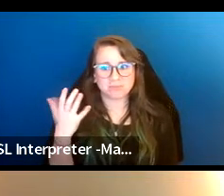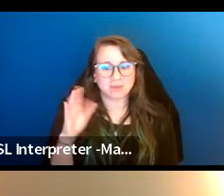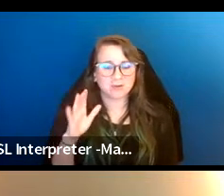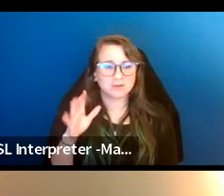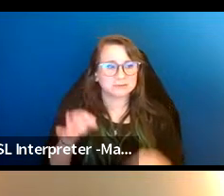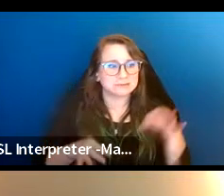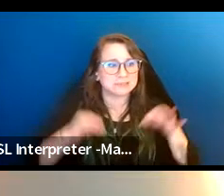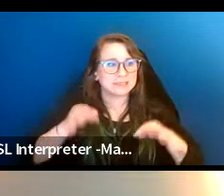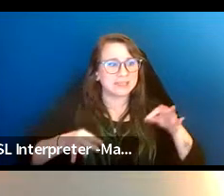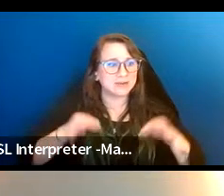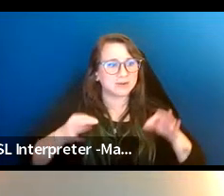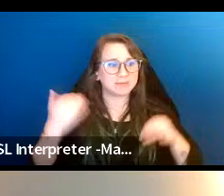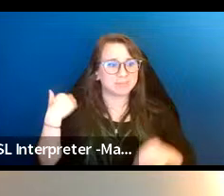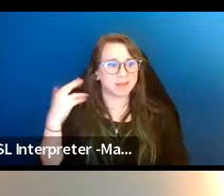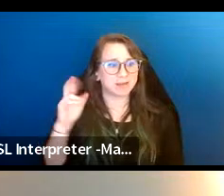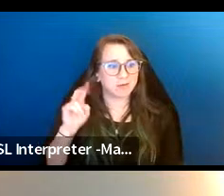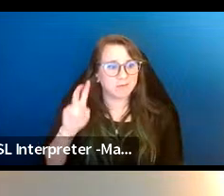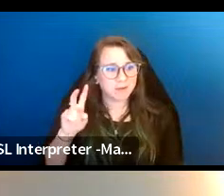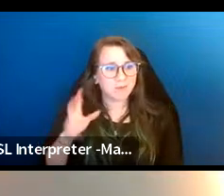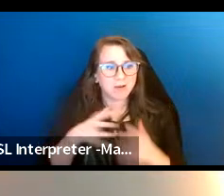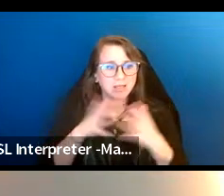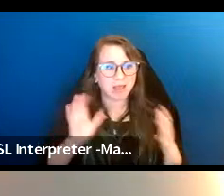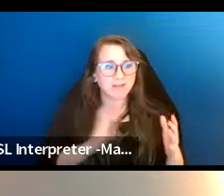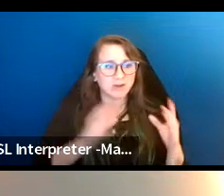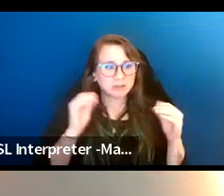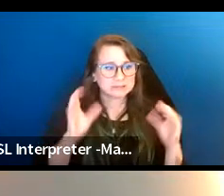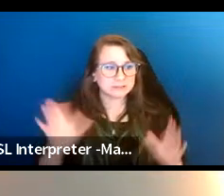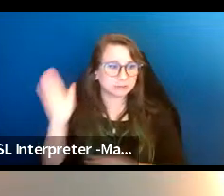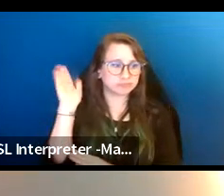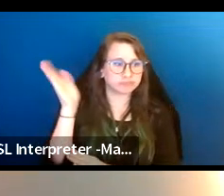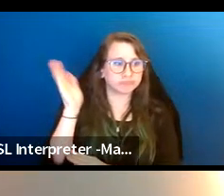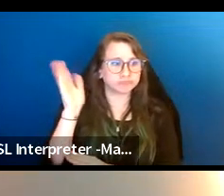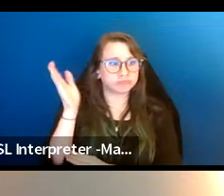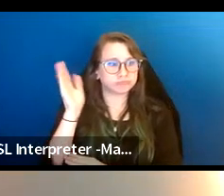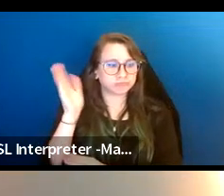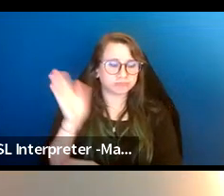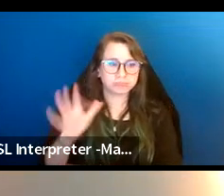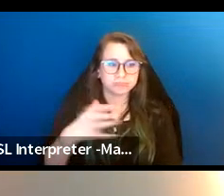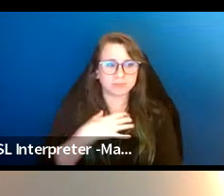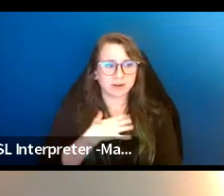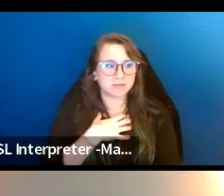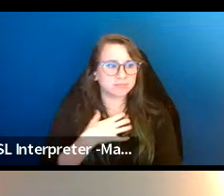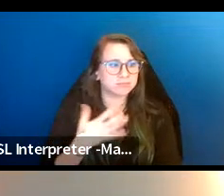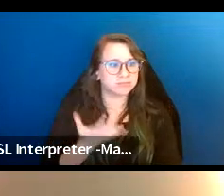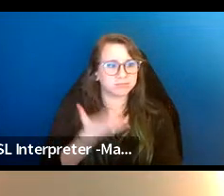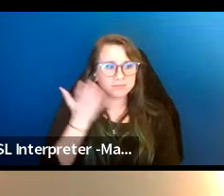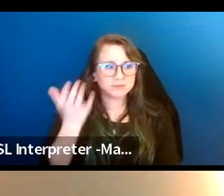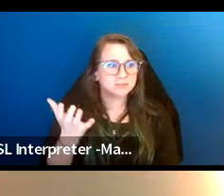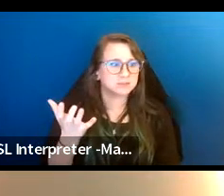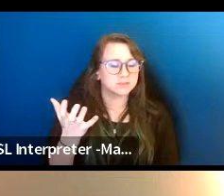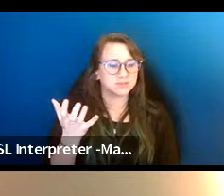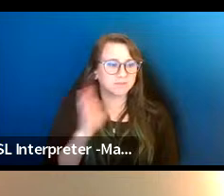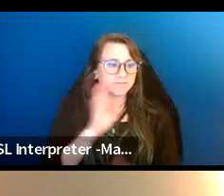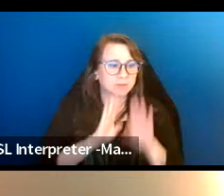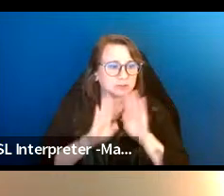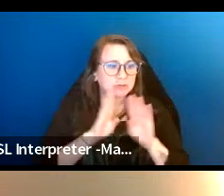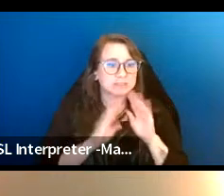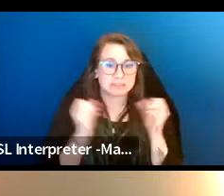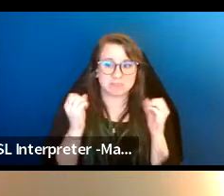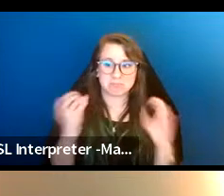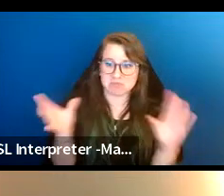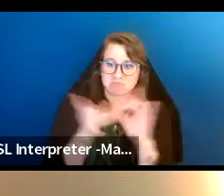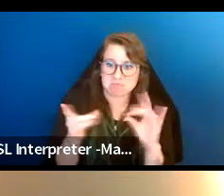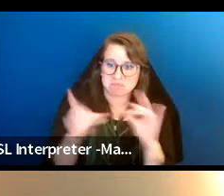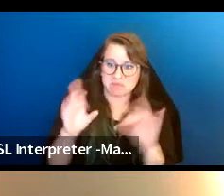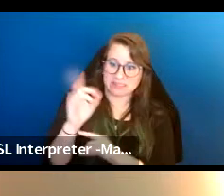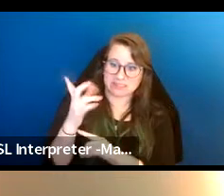a council hearing in November where a lot of our teachers actually testified, right, with their frustration, and many voice, the fact that DCPS is